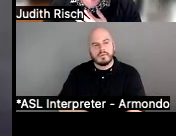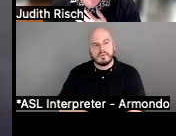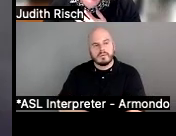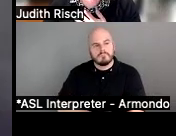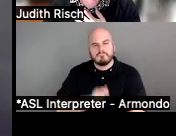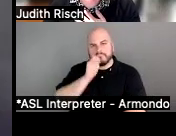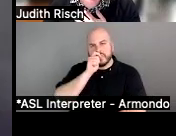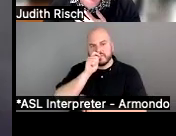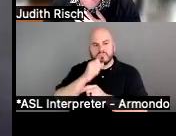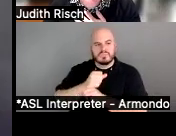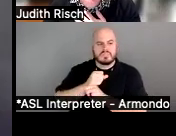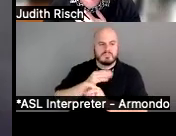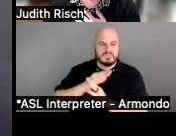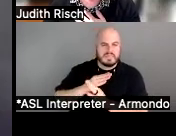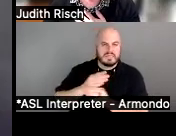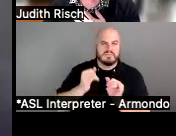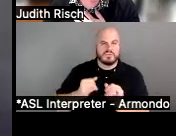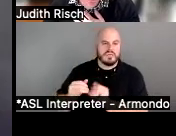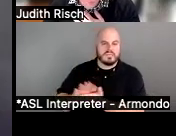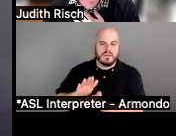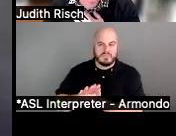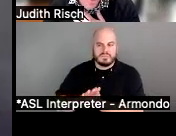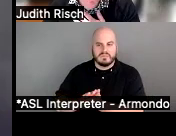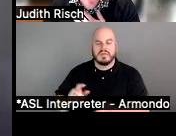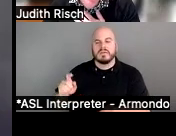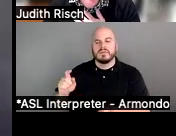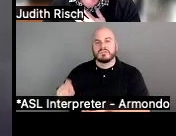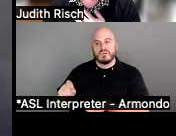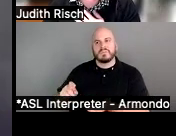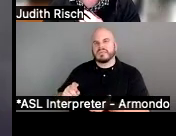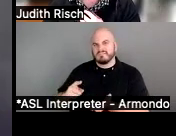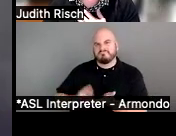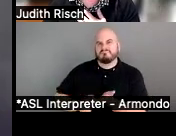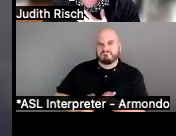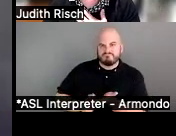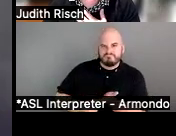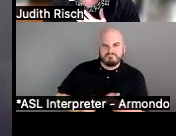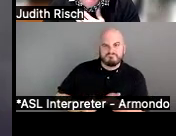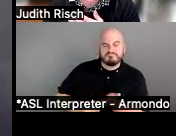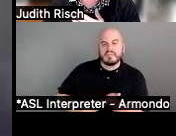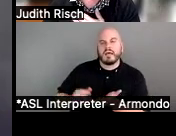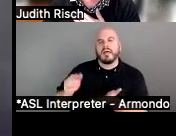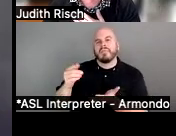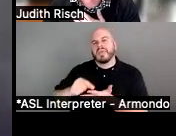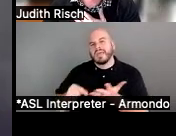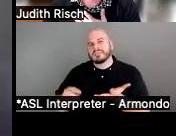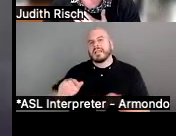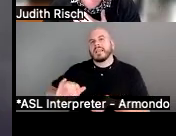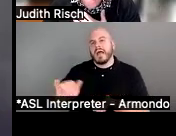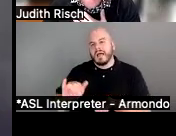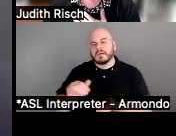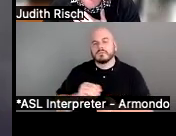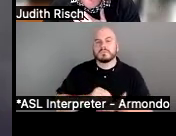Password protected individualized documents, that is actually where I should have been talking about the things like the